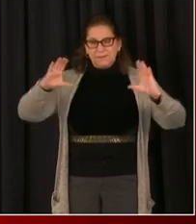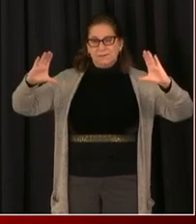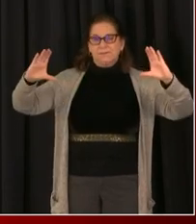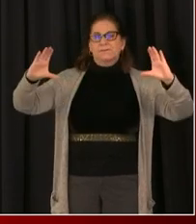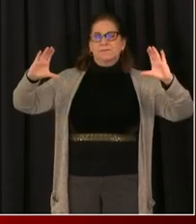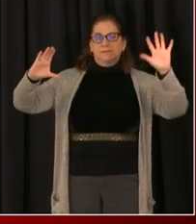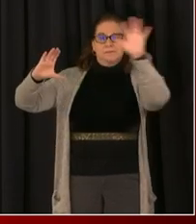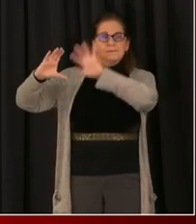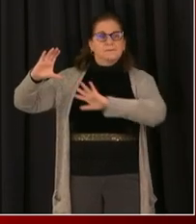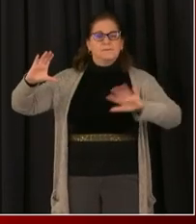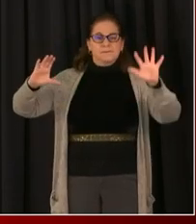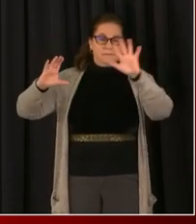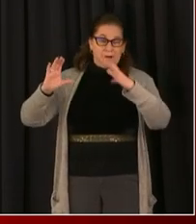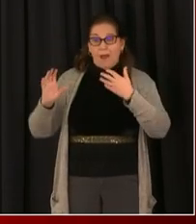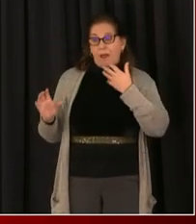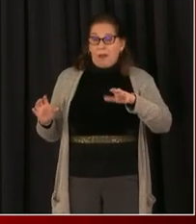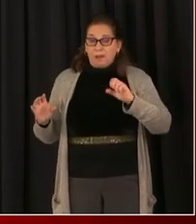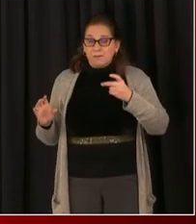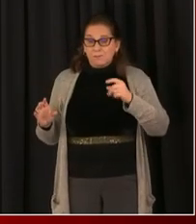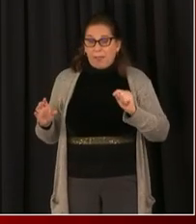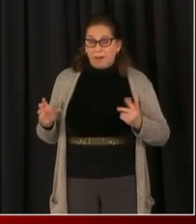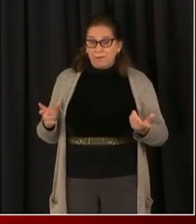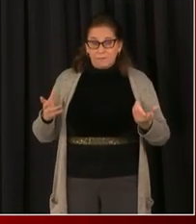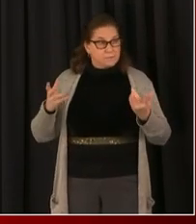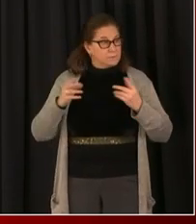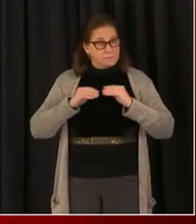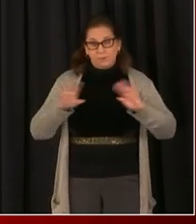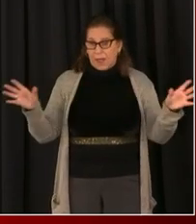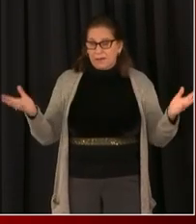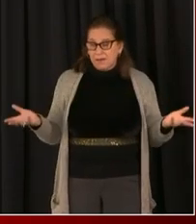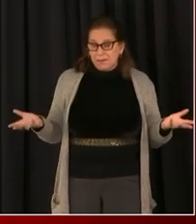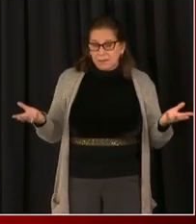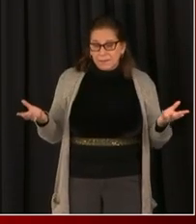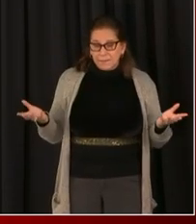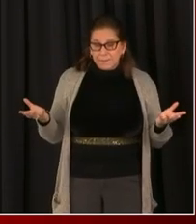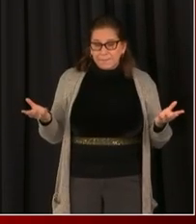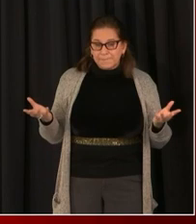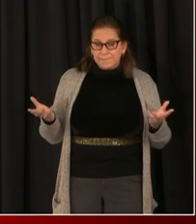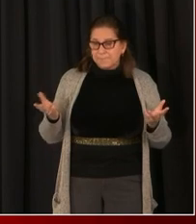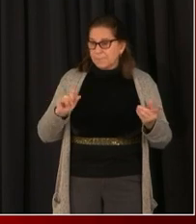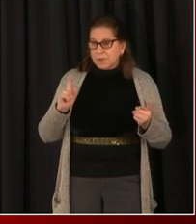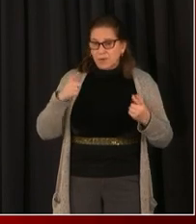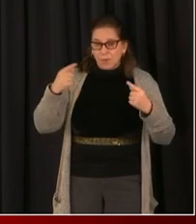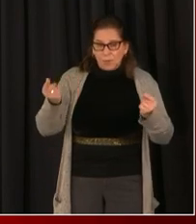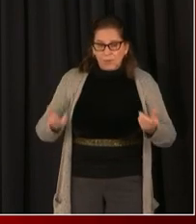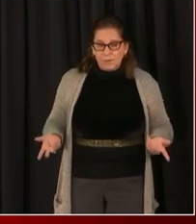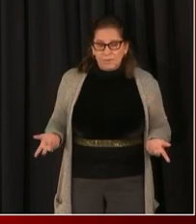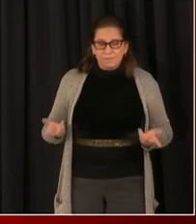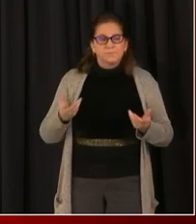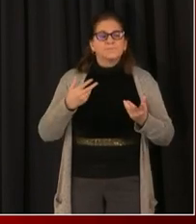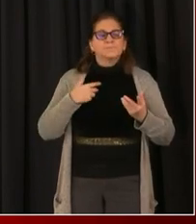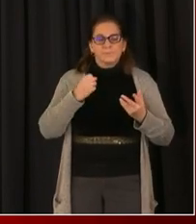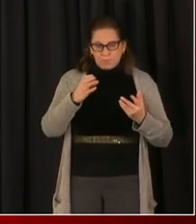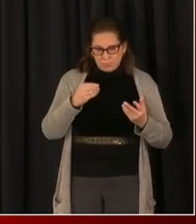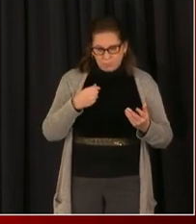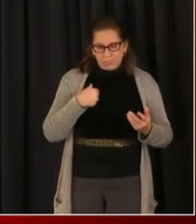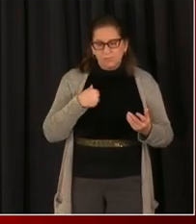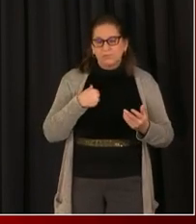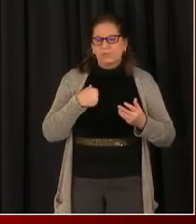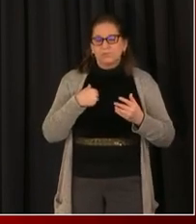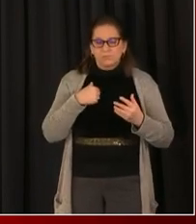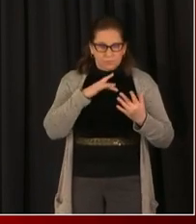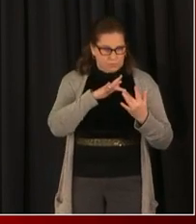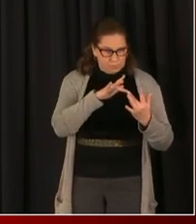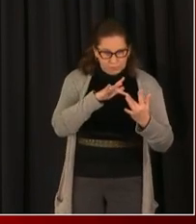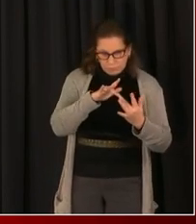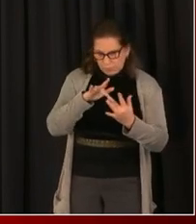but individuals who may need to go into the hospital for other healthcare services. So we've been in touch with all of our healthcare facilities, asking